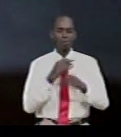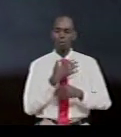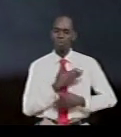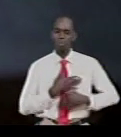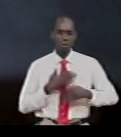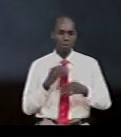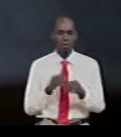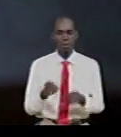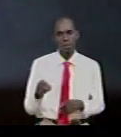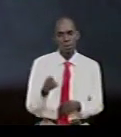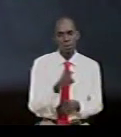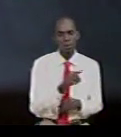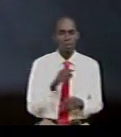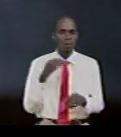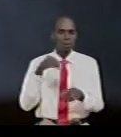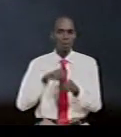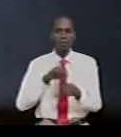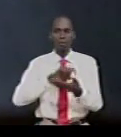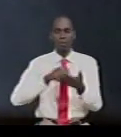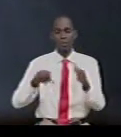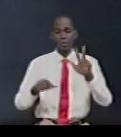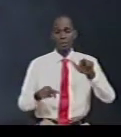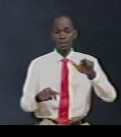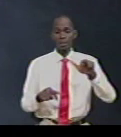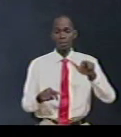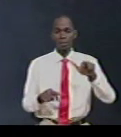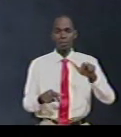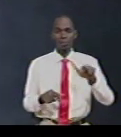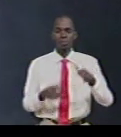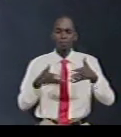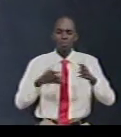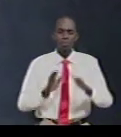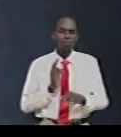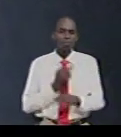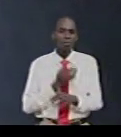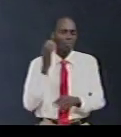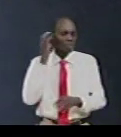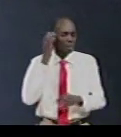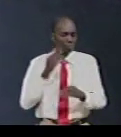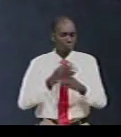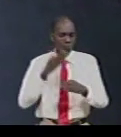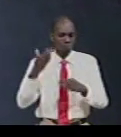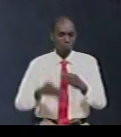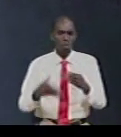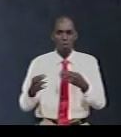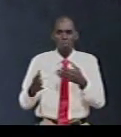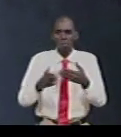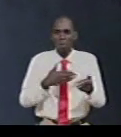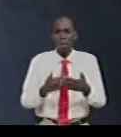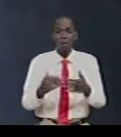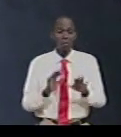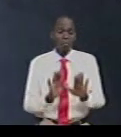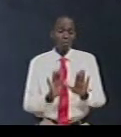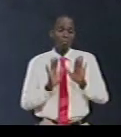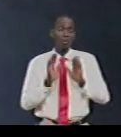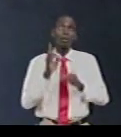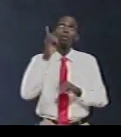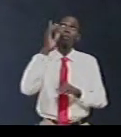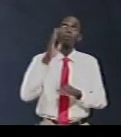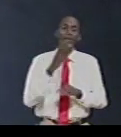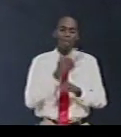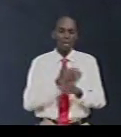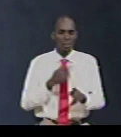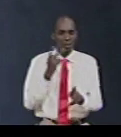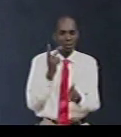in them. Look at verse 13. It says, let us hear the conclusion of the whole matter. Fear God and keep